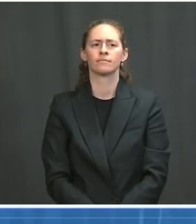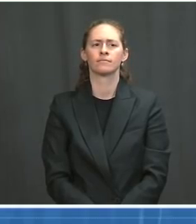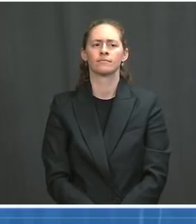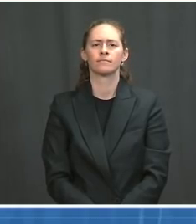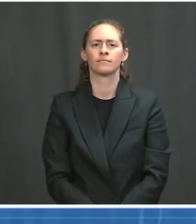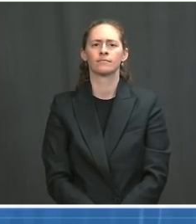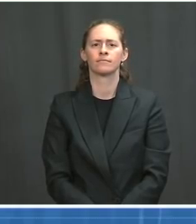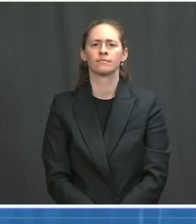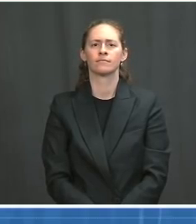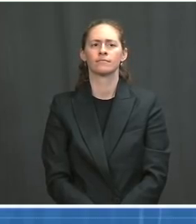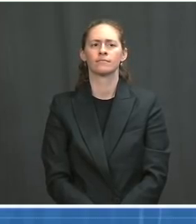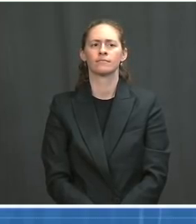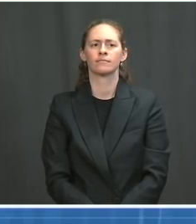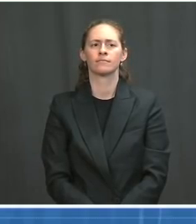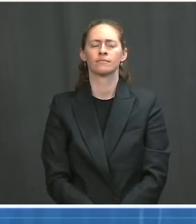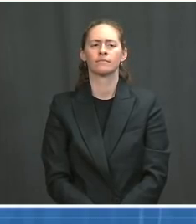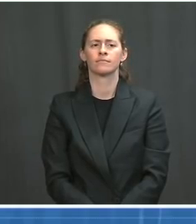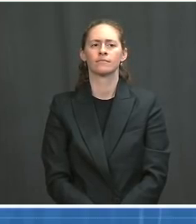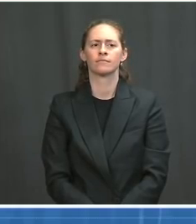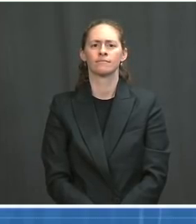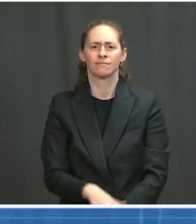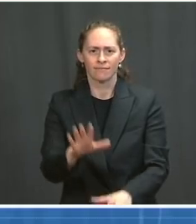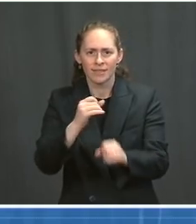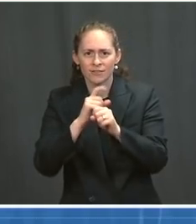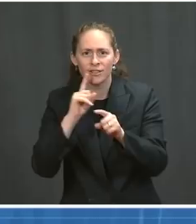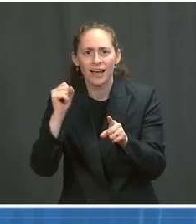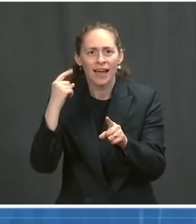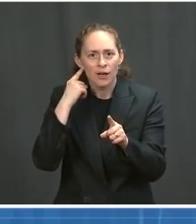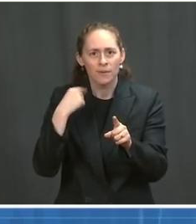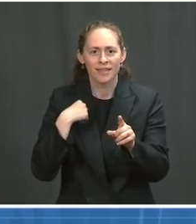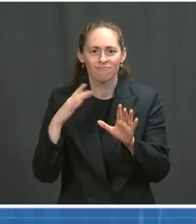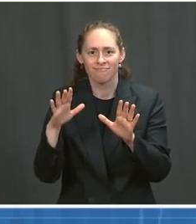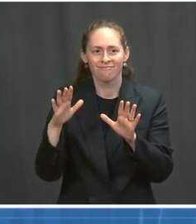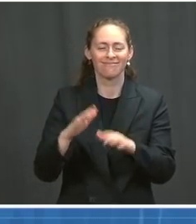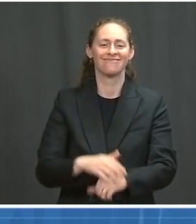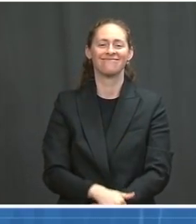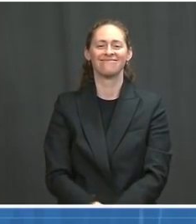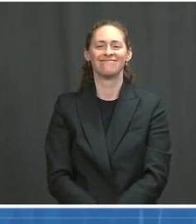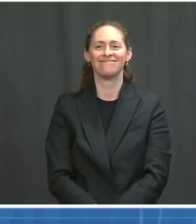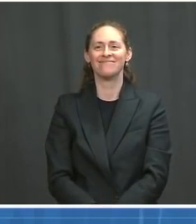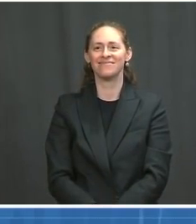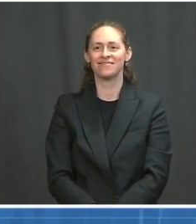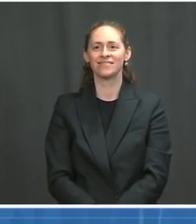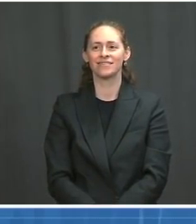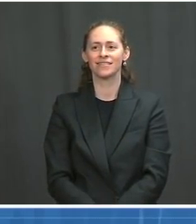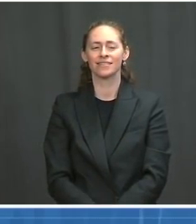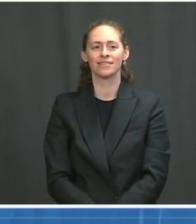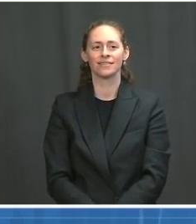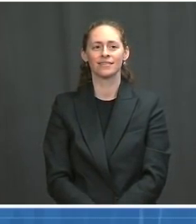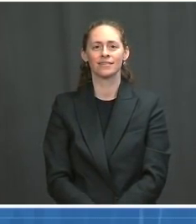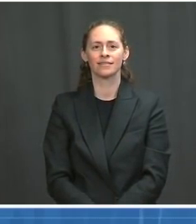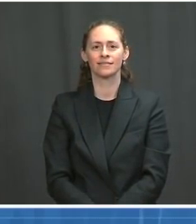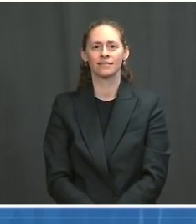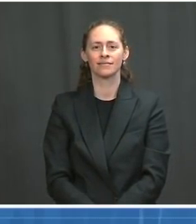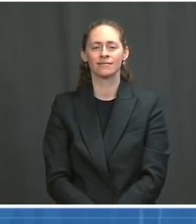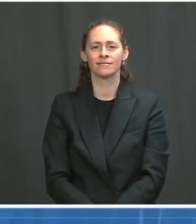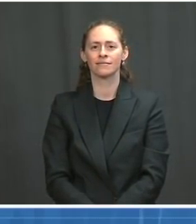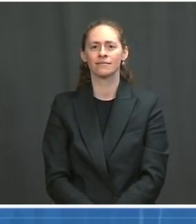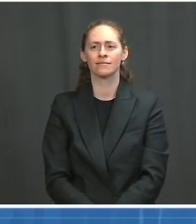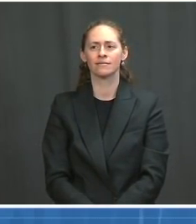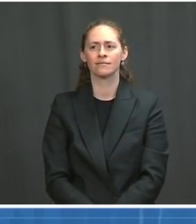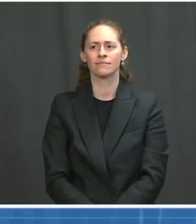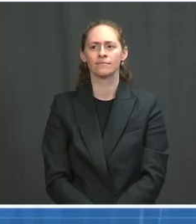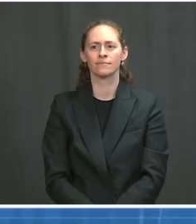Hi, can you hear me now? Hello? Yes. All right, good. Yes, thank you. My question is, I guess, for all of you. There's a